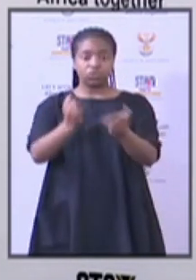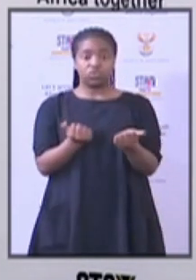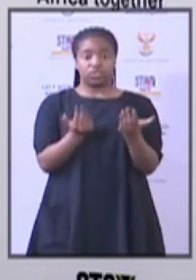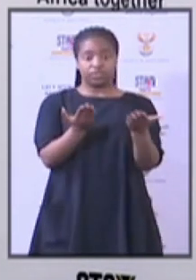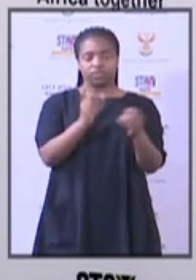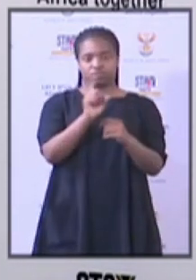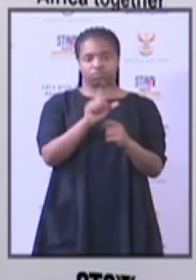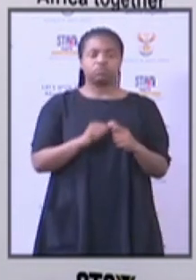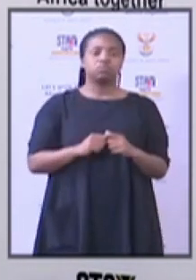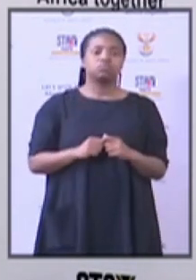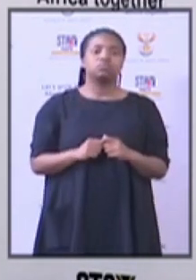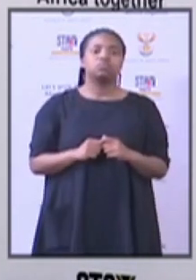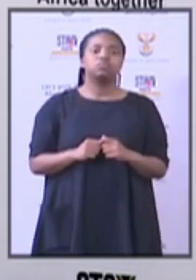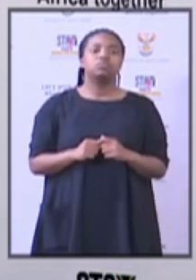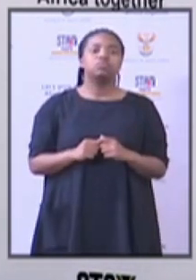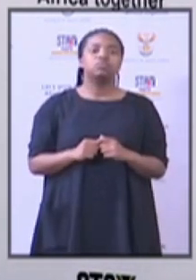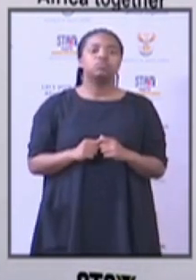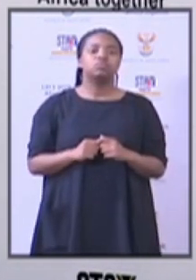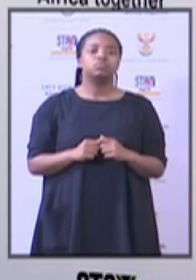services.